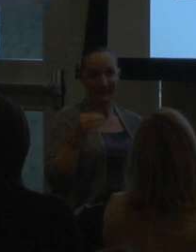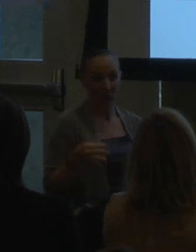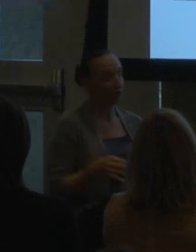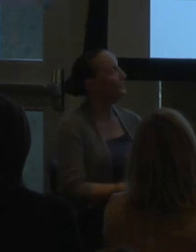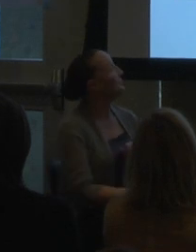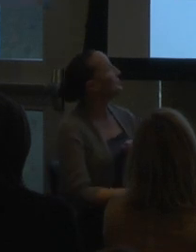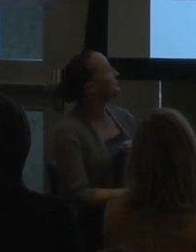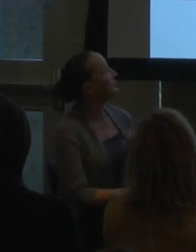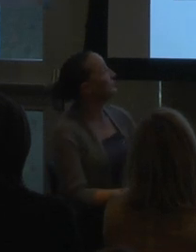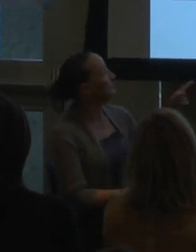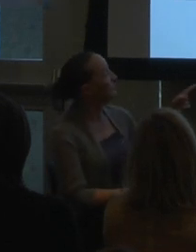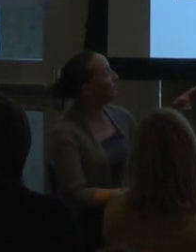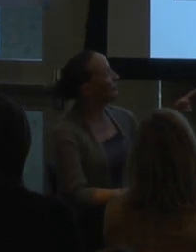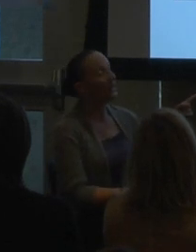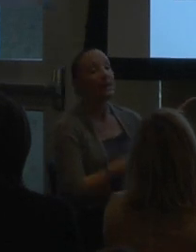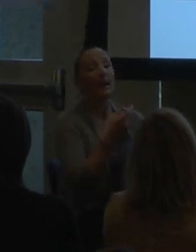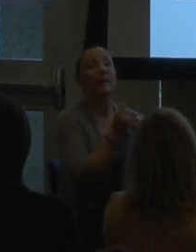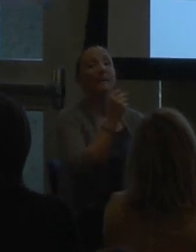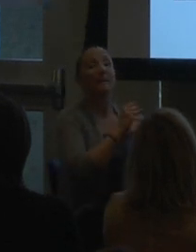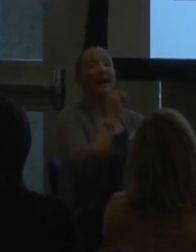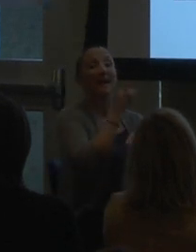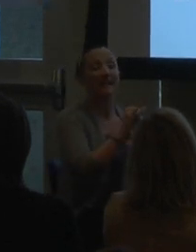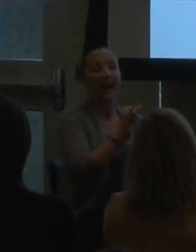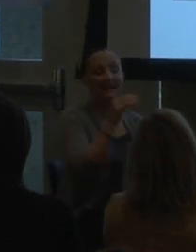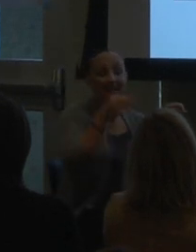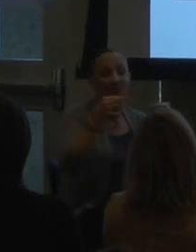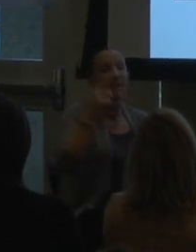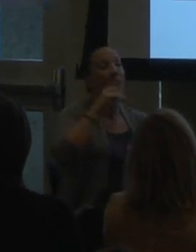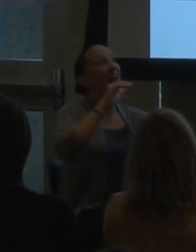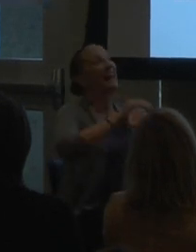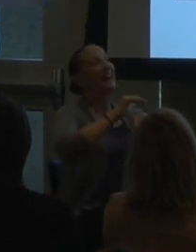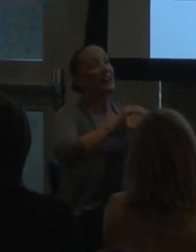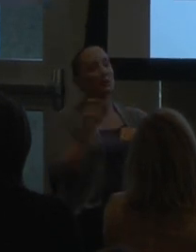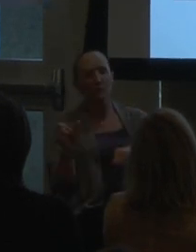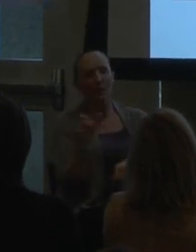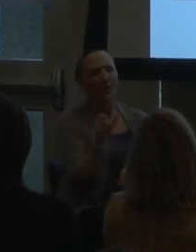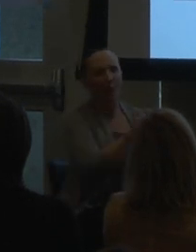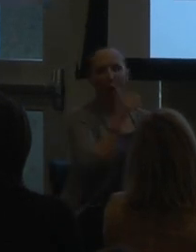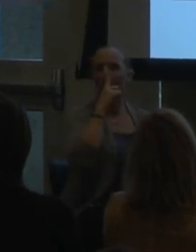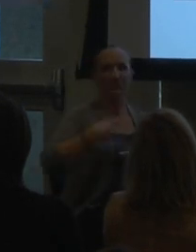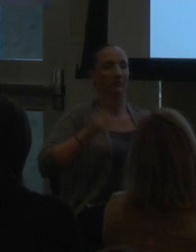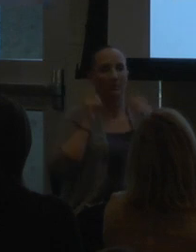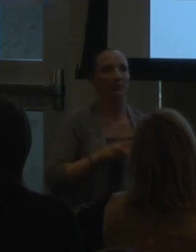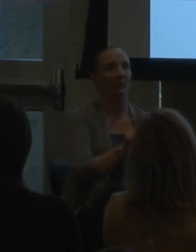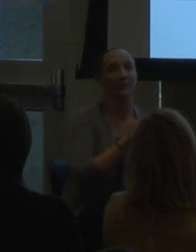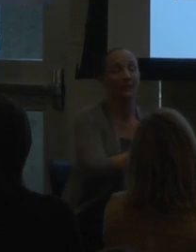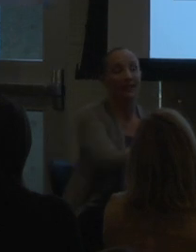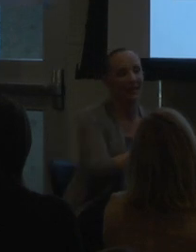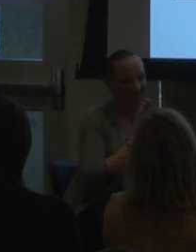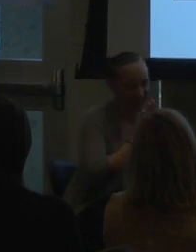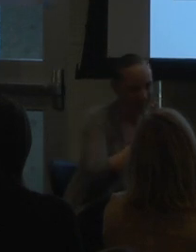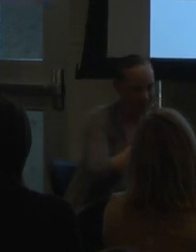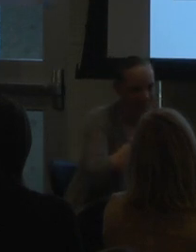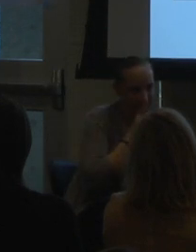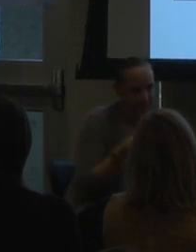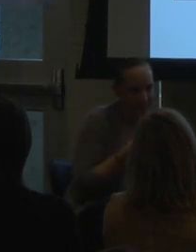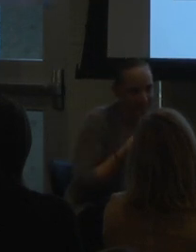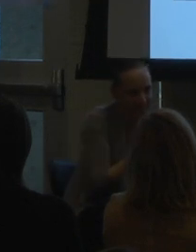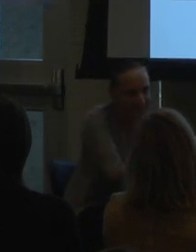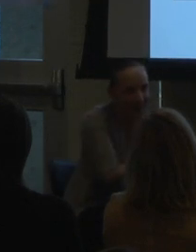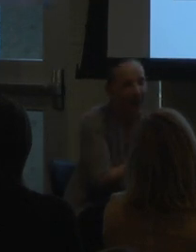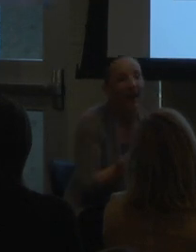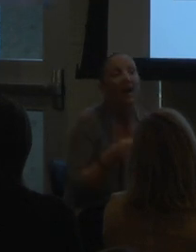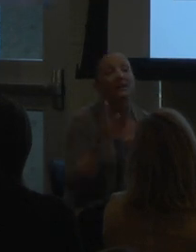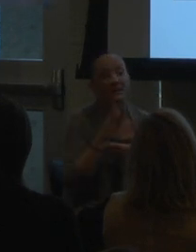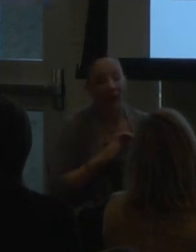Again, they're making these decisions to English words, but you have a hidden manipulation where some pairs are